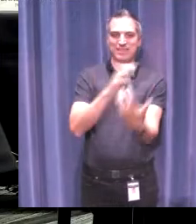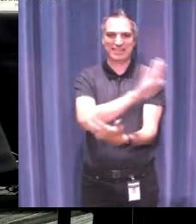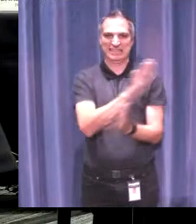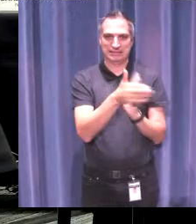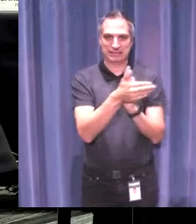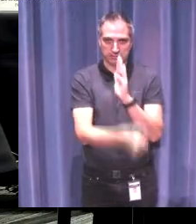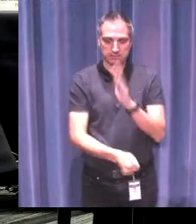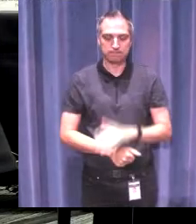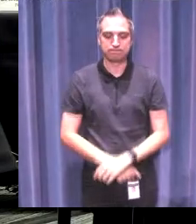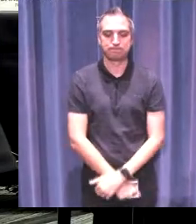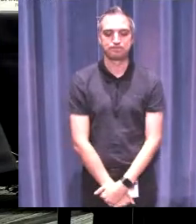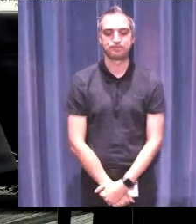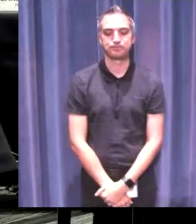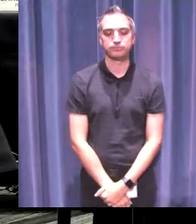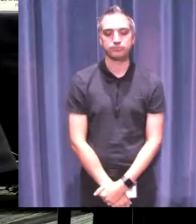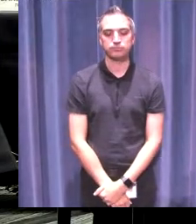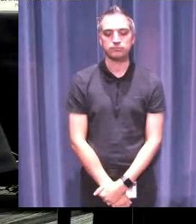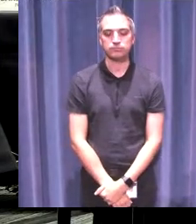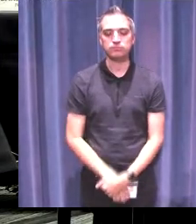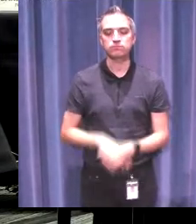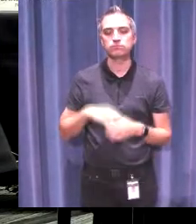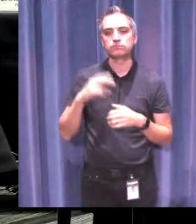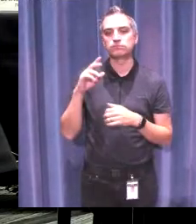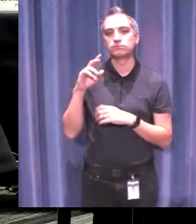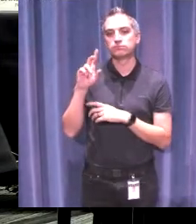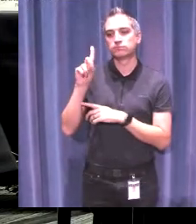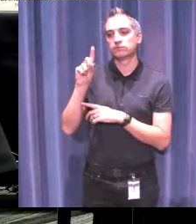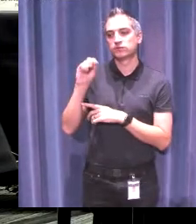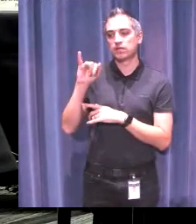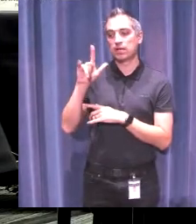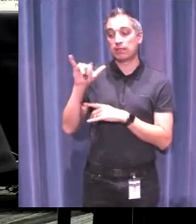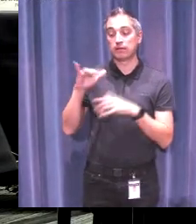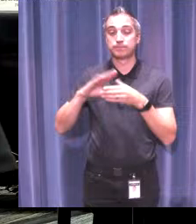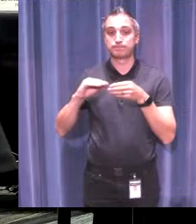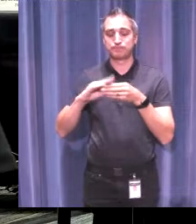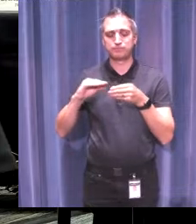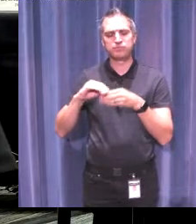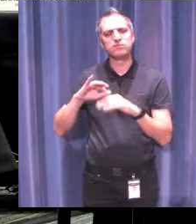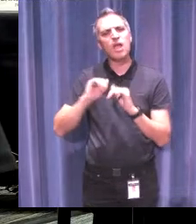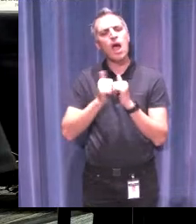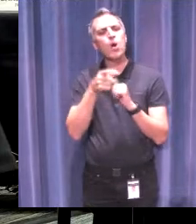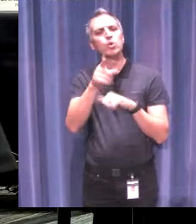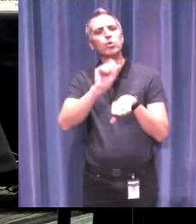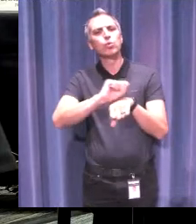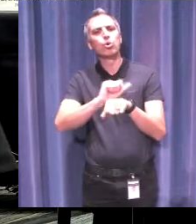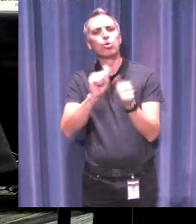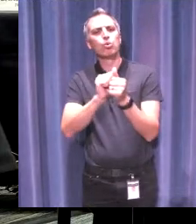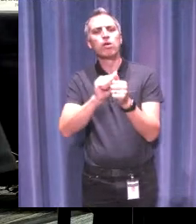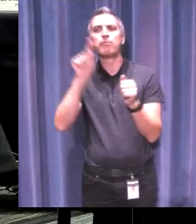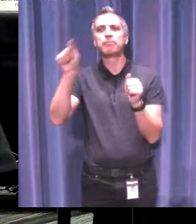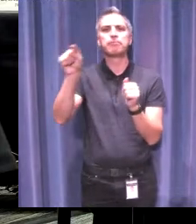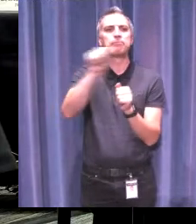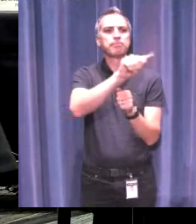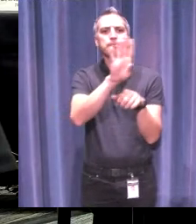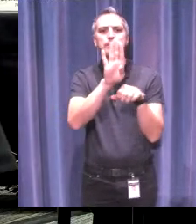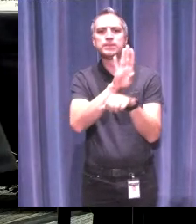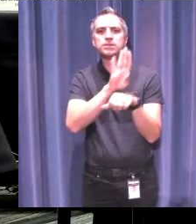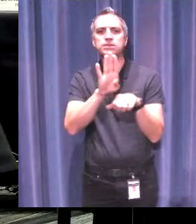How would you work with businesses to ensure that Mott Community College students